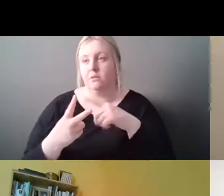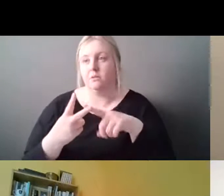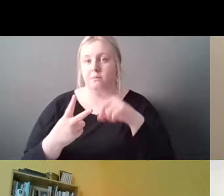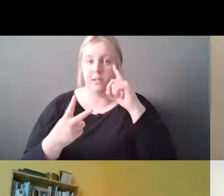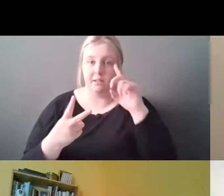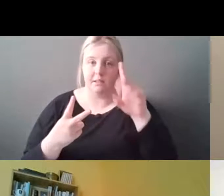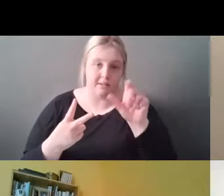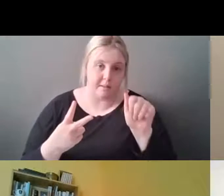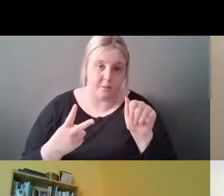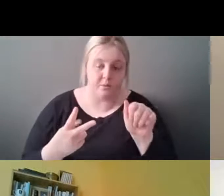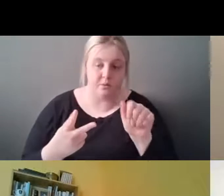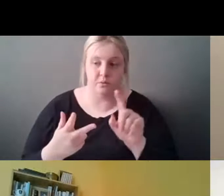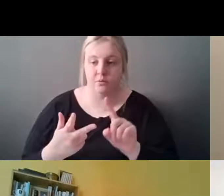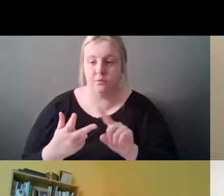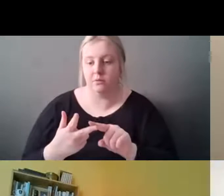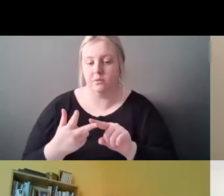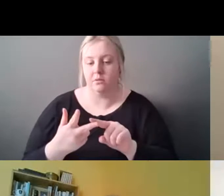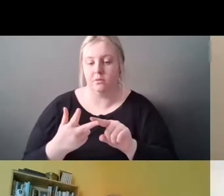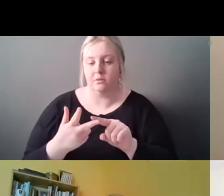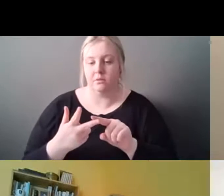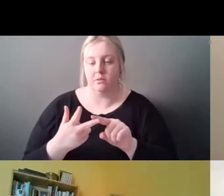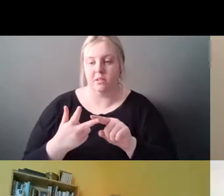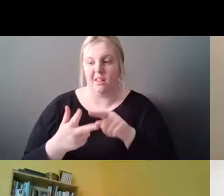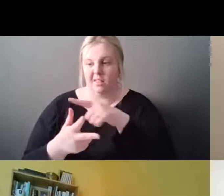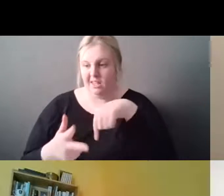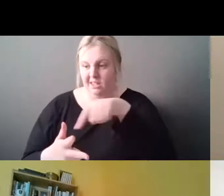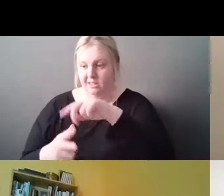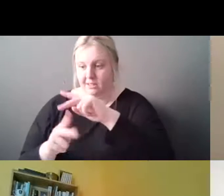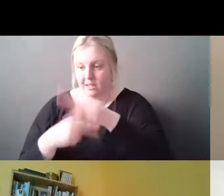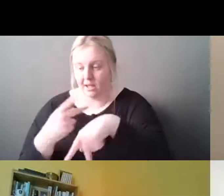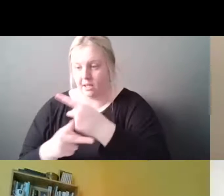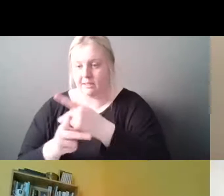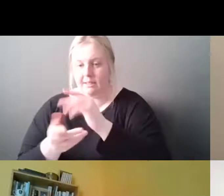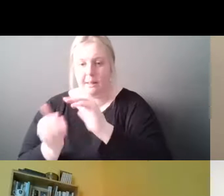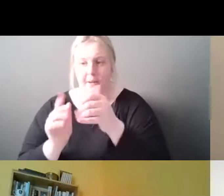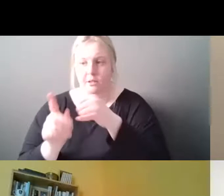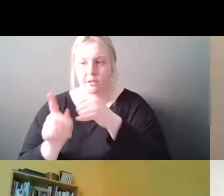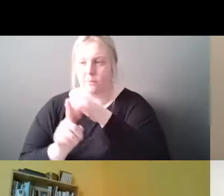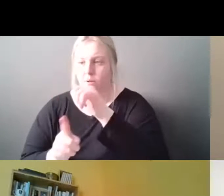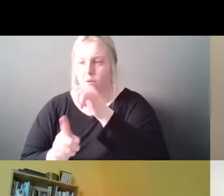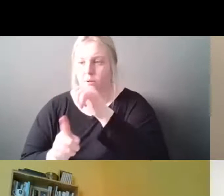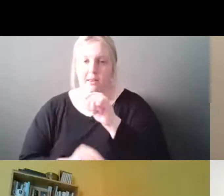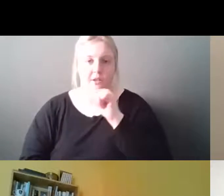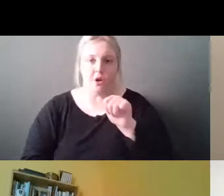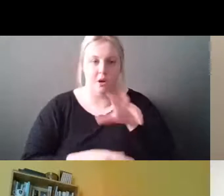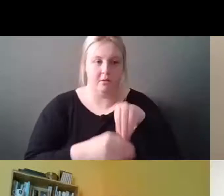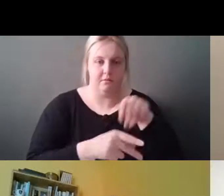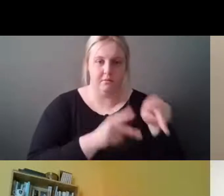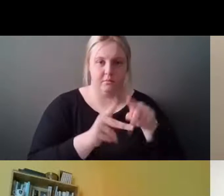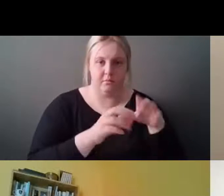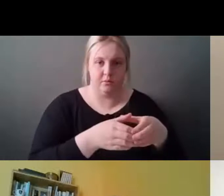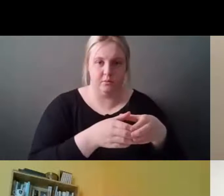impairments and how that would differentiate from bullying that didn't involve that, so that people will